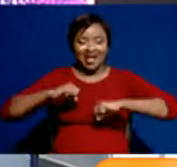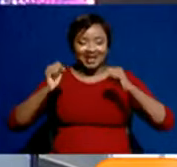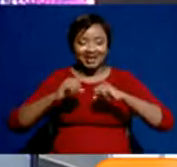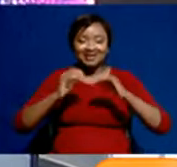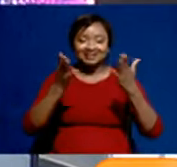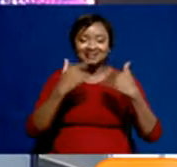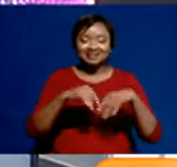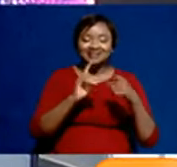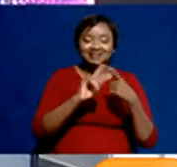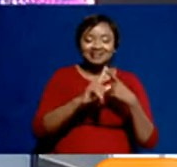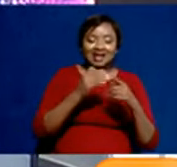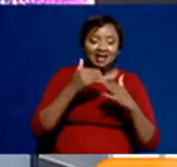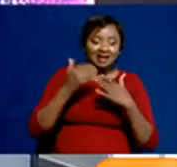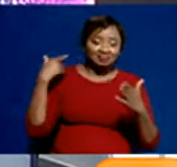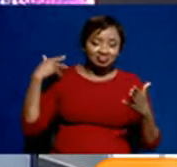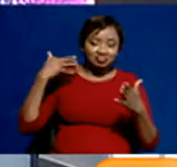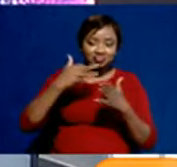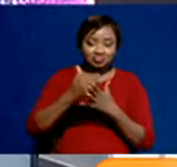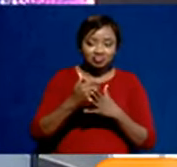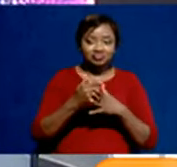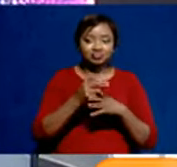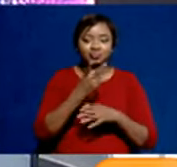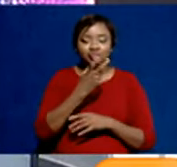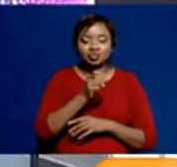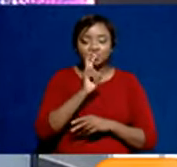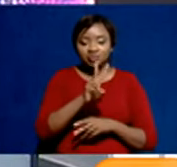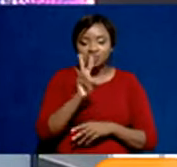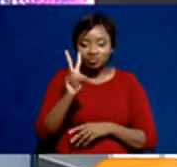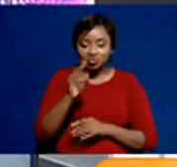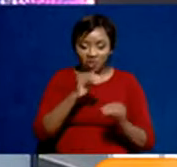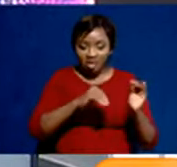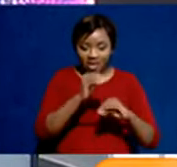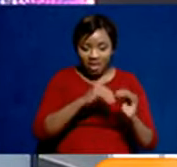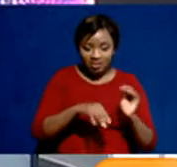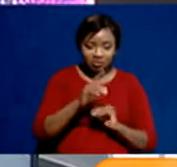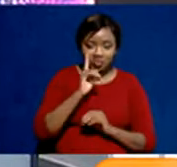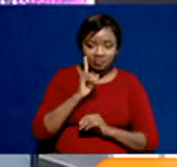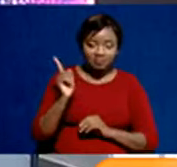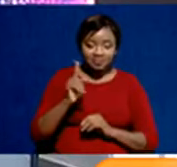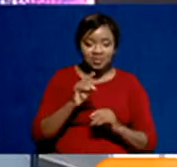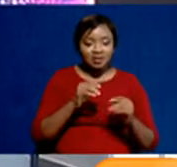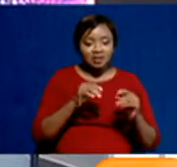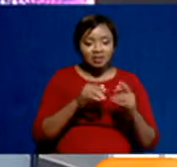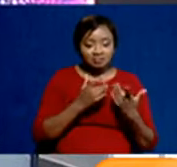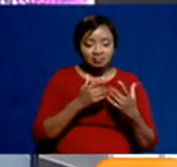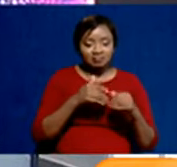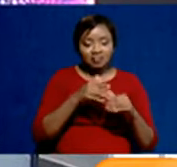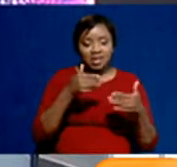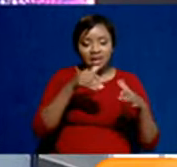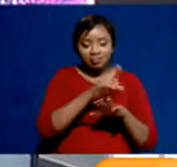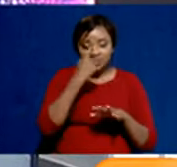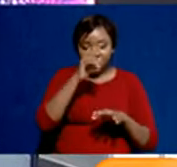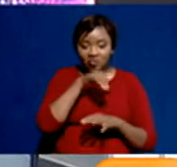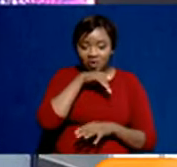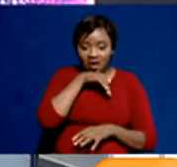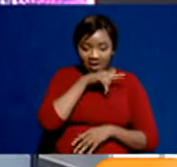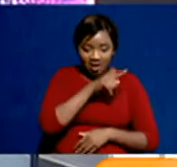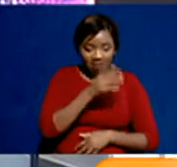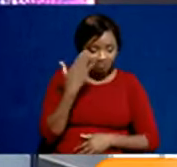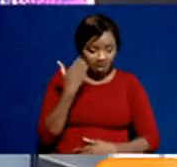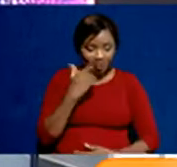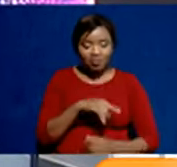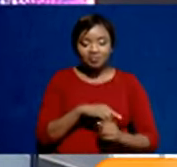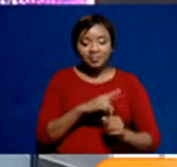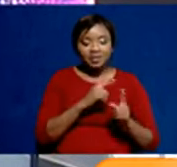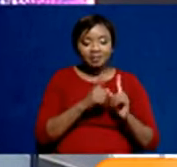After a contested 2022 election in which she was Raila Odinga's running mate, Narc Kenya party leader Martha Karua returned to the trenches,